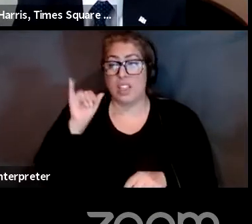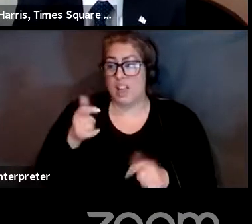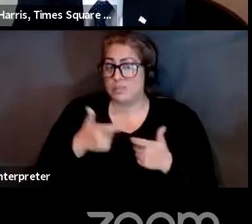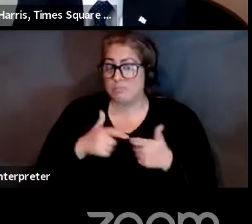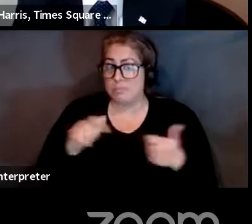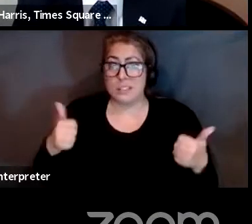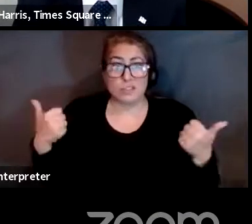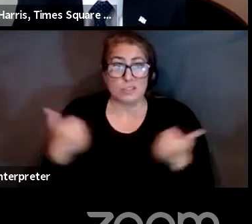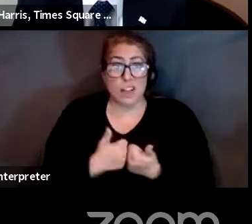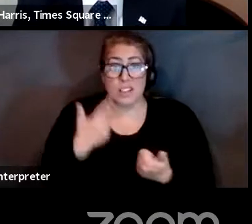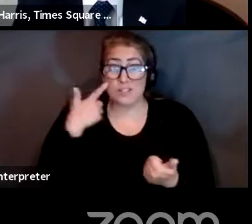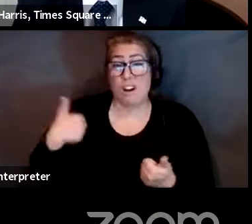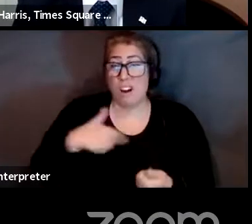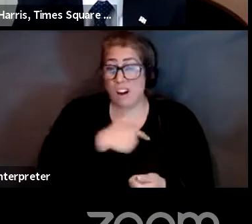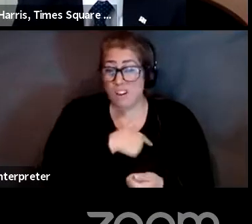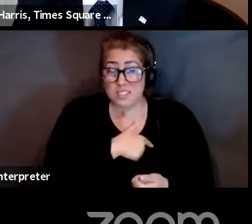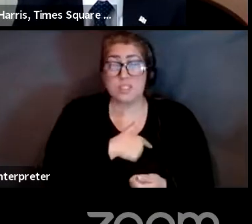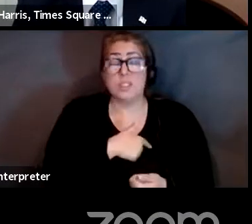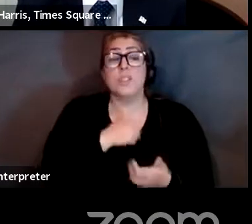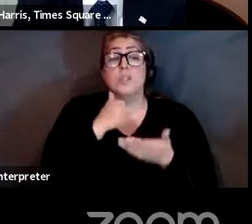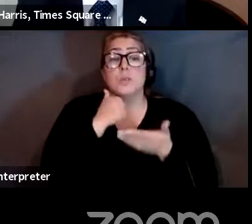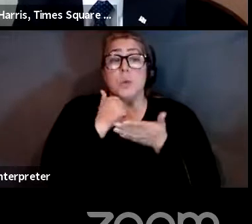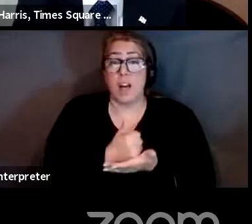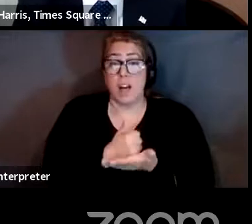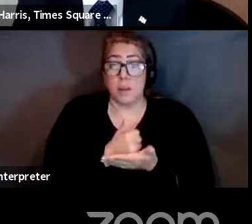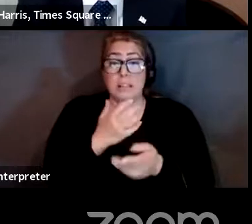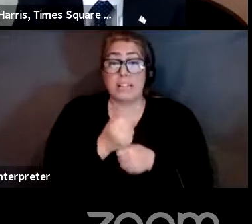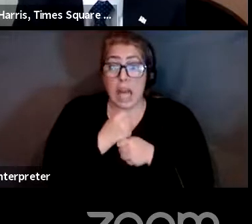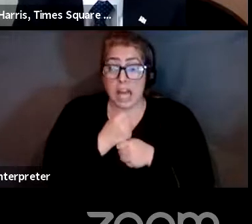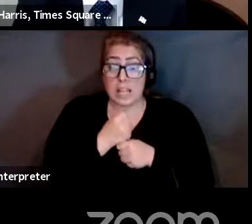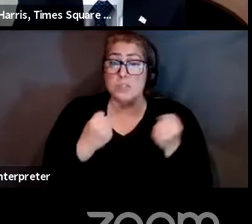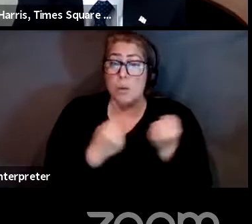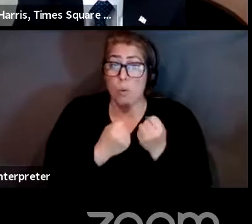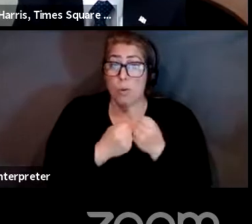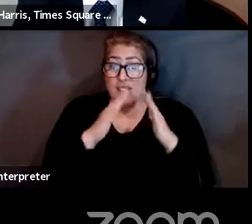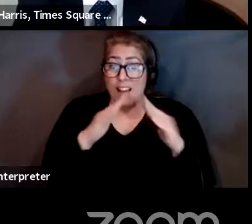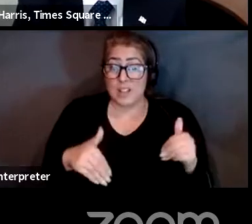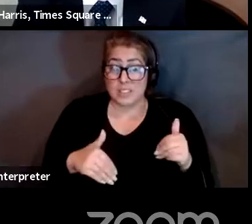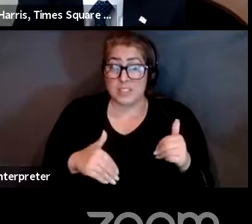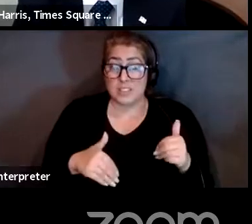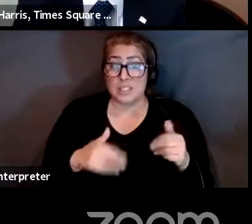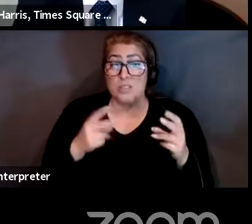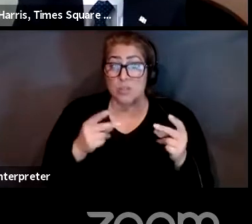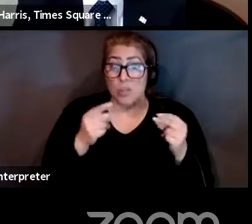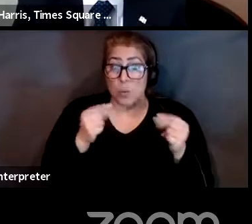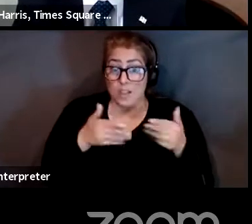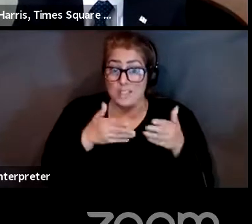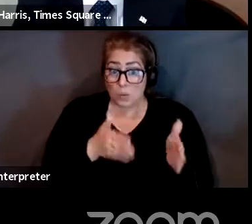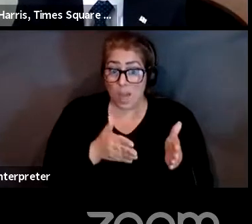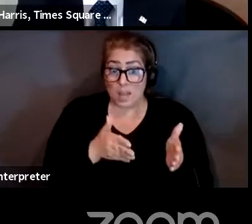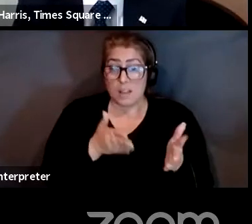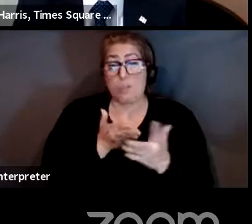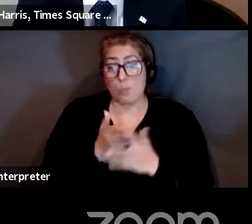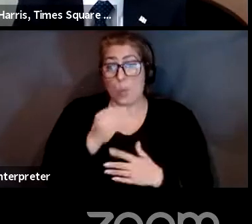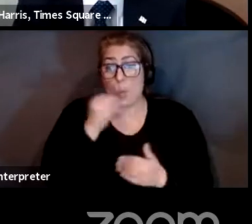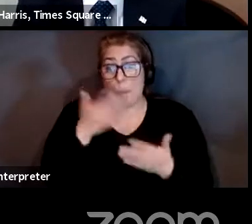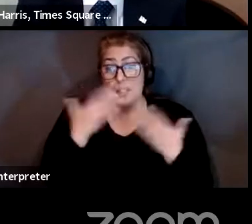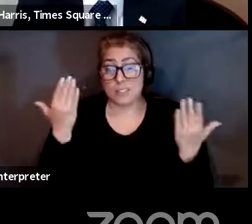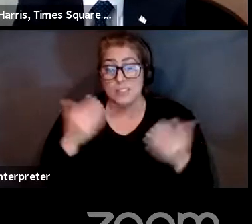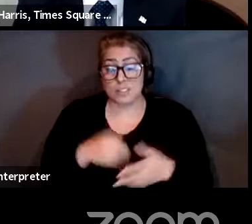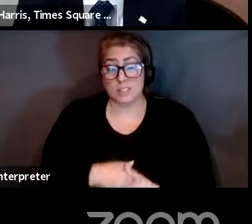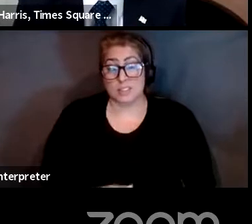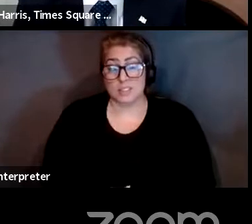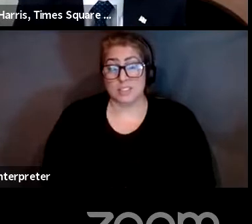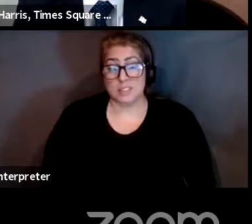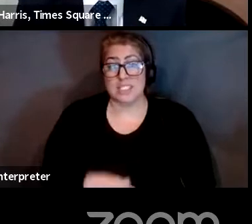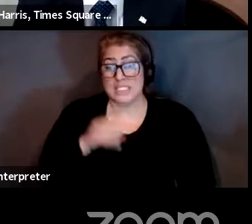people get supportive housing, is that the quickest route to it is through spending time